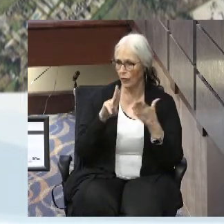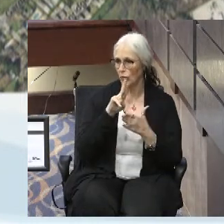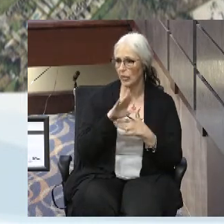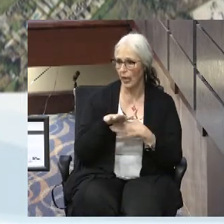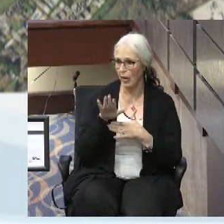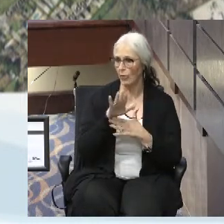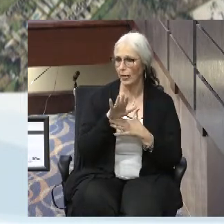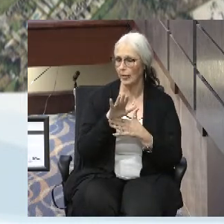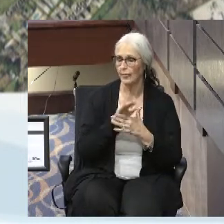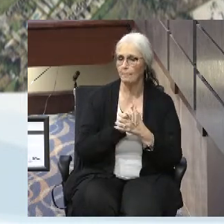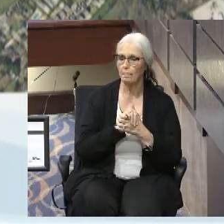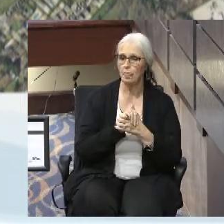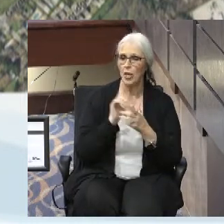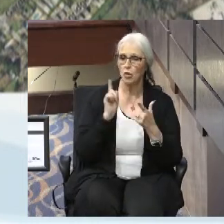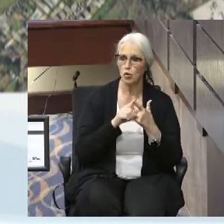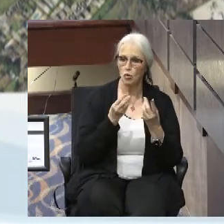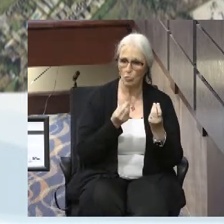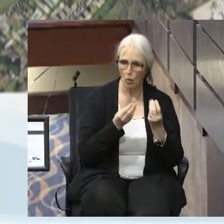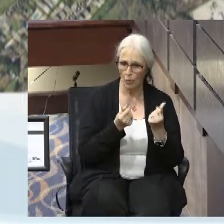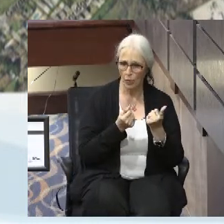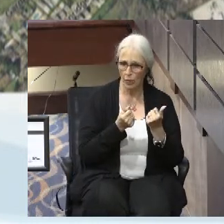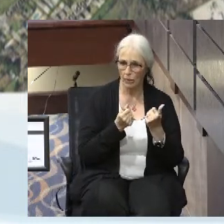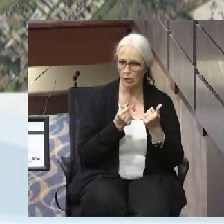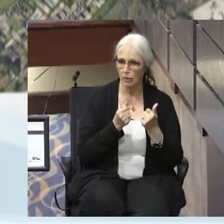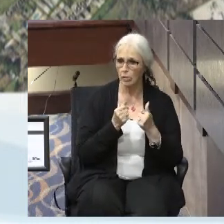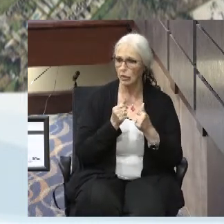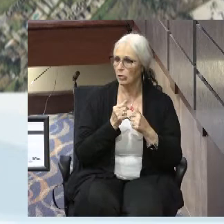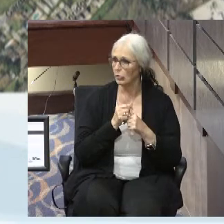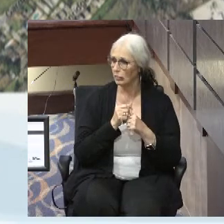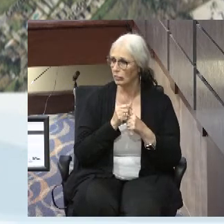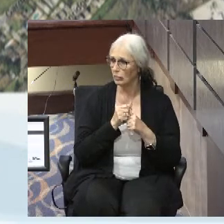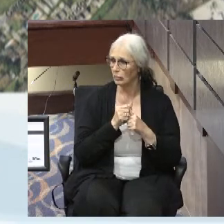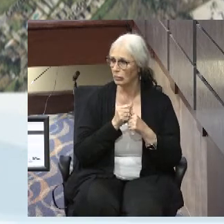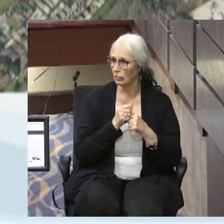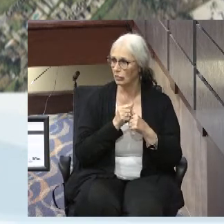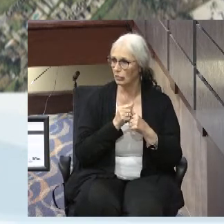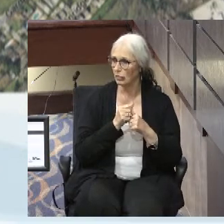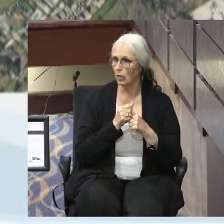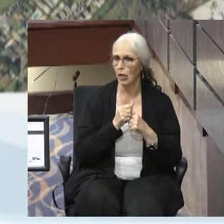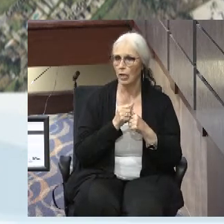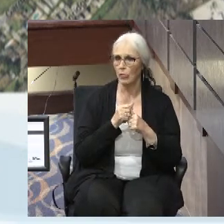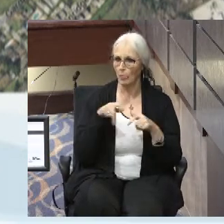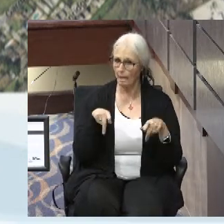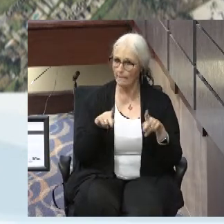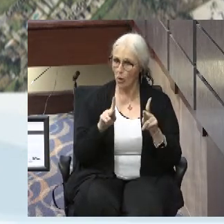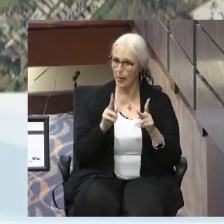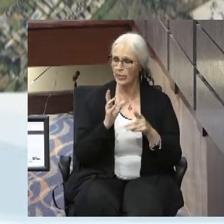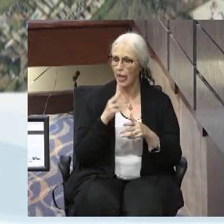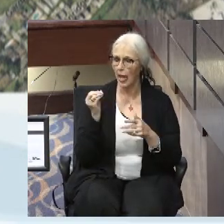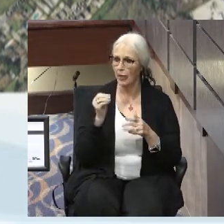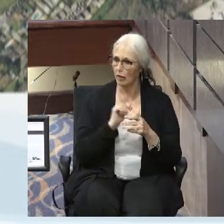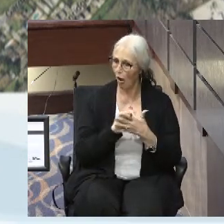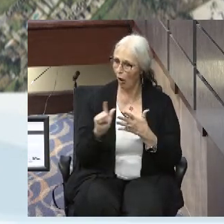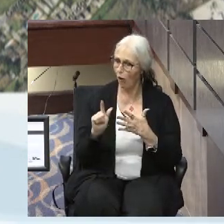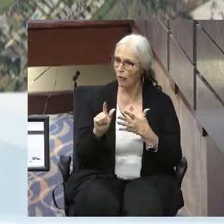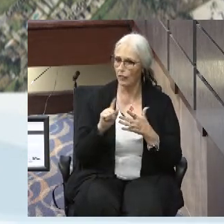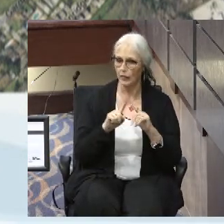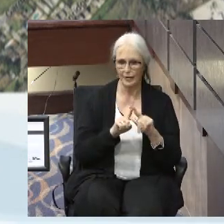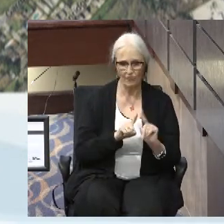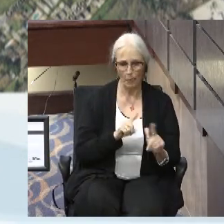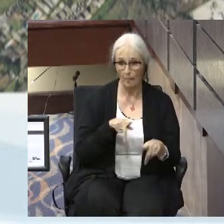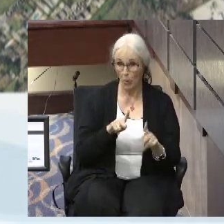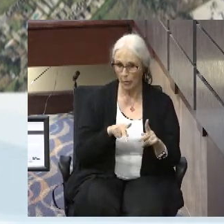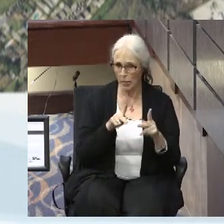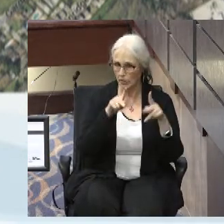overlay. 2, the property shall be platted in accordance with the subdivision ordinance prior to the issuance of building permits. And 3, in all season landscape screen 4